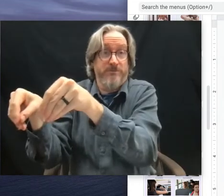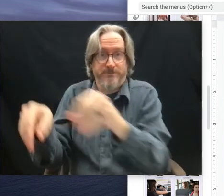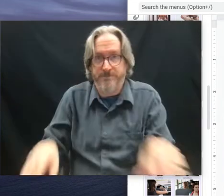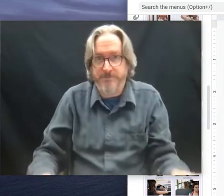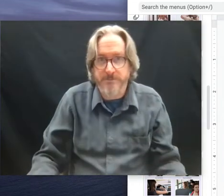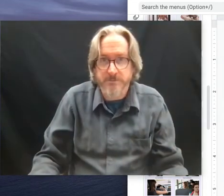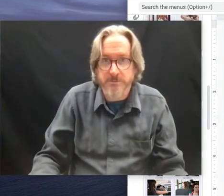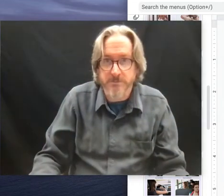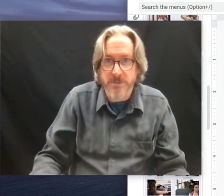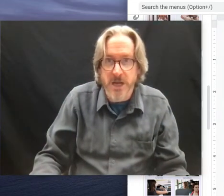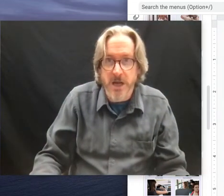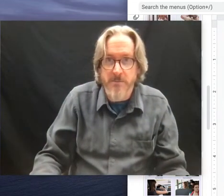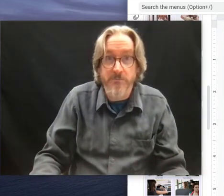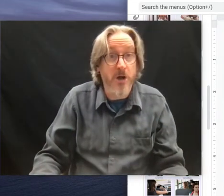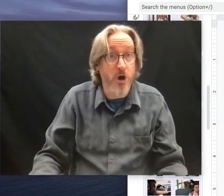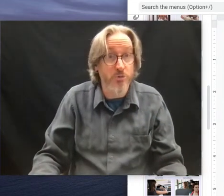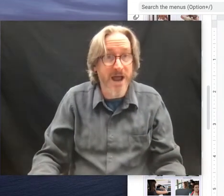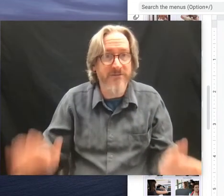store.